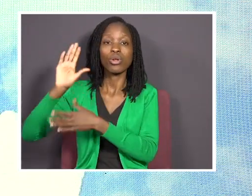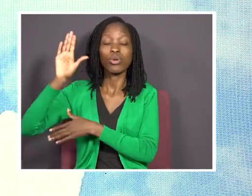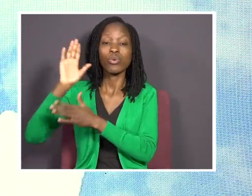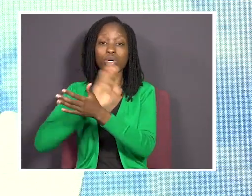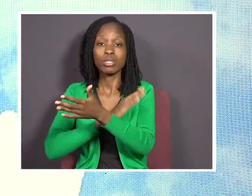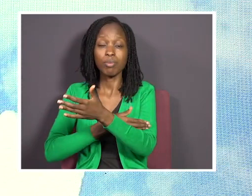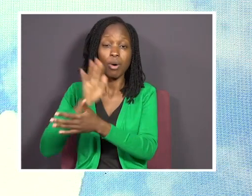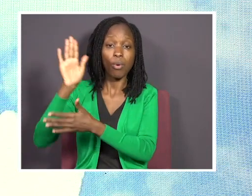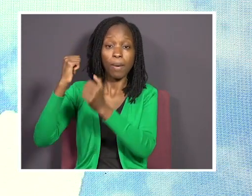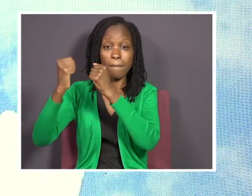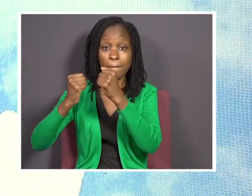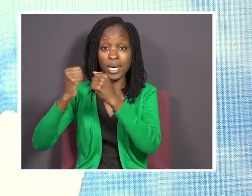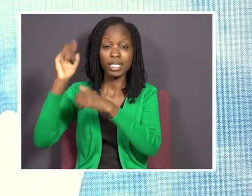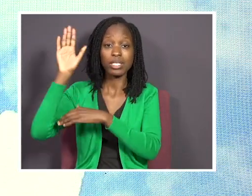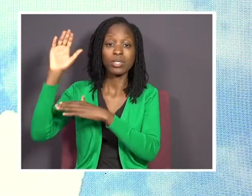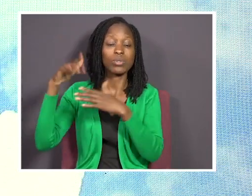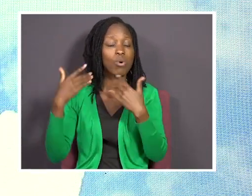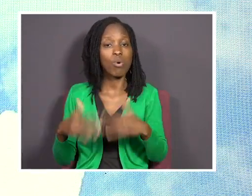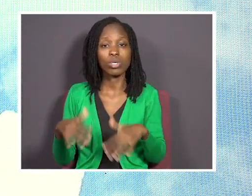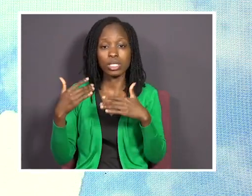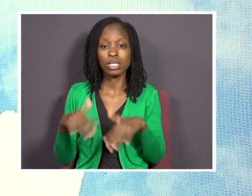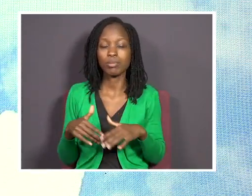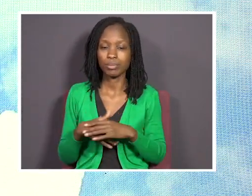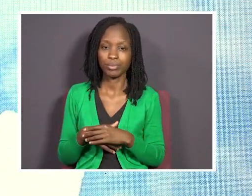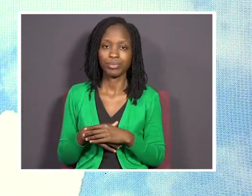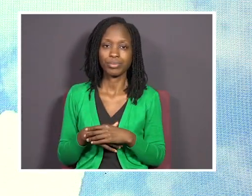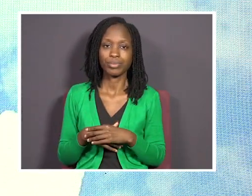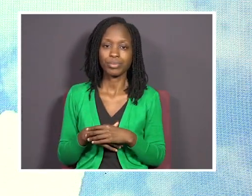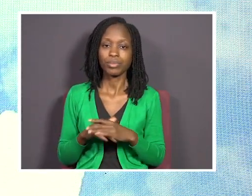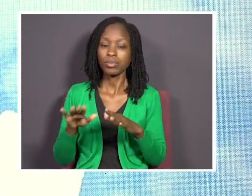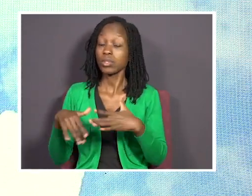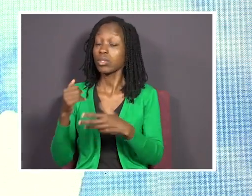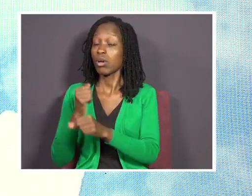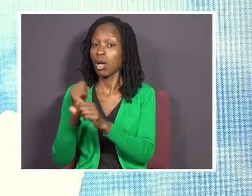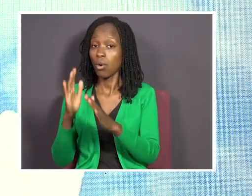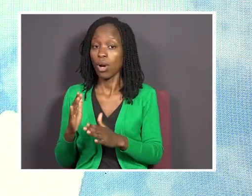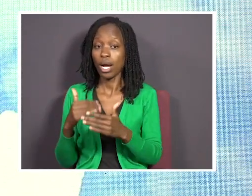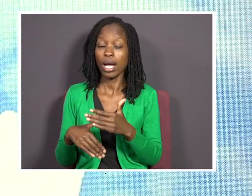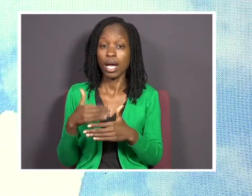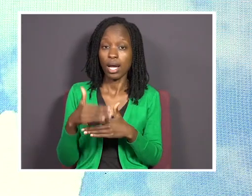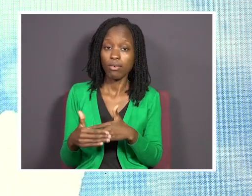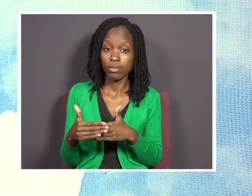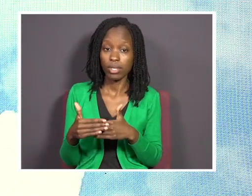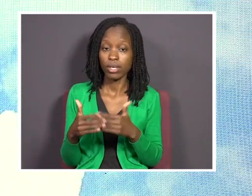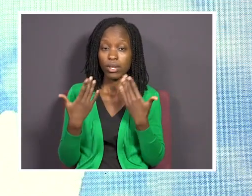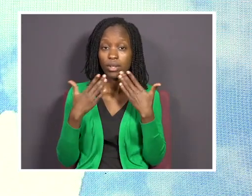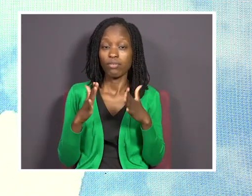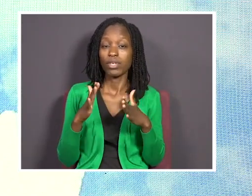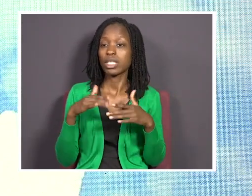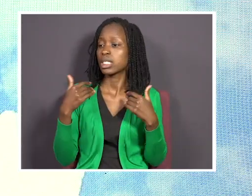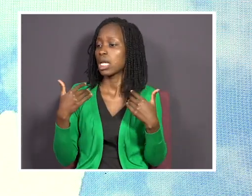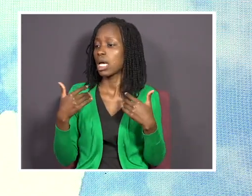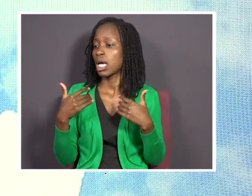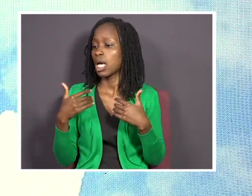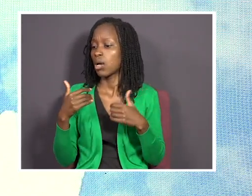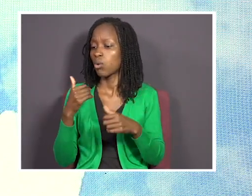power, your majesty is awesome. Or a worker, after he has, you know, done a great work, you could